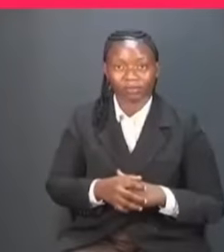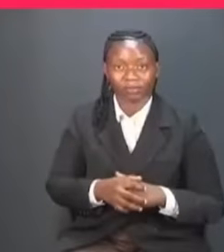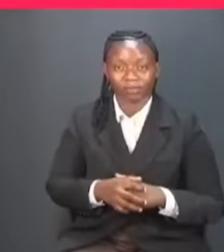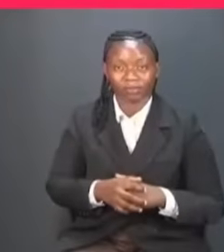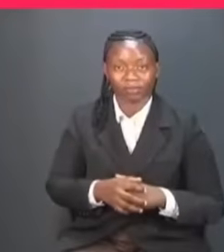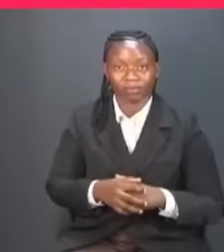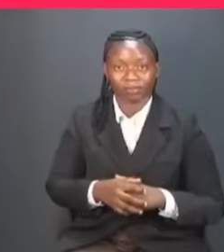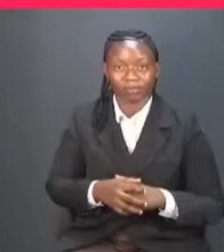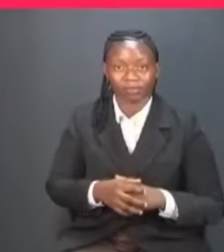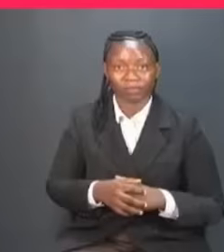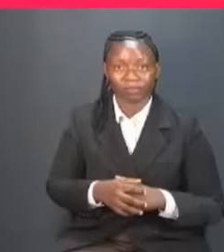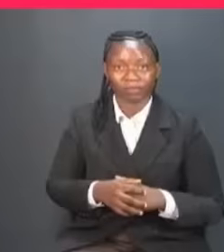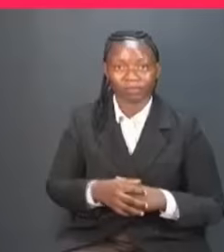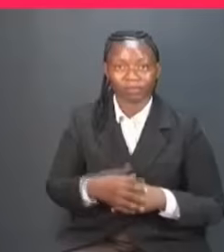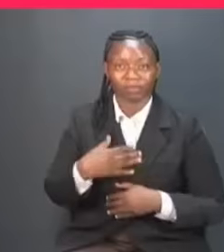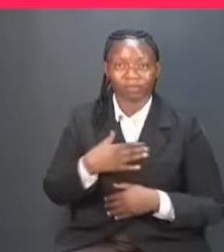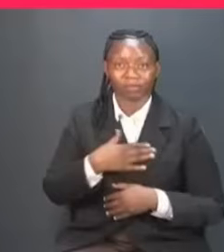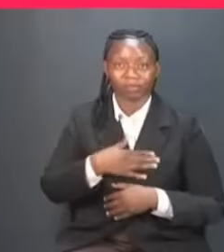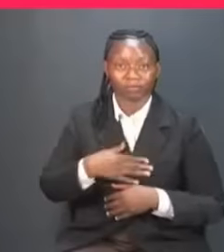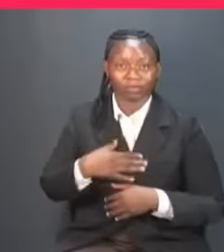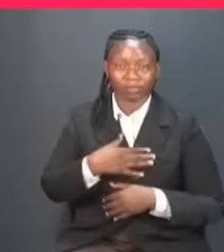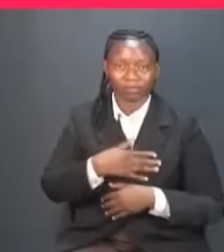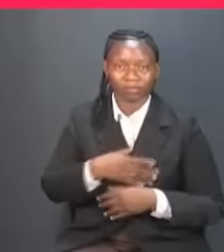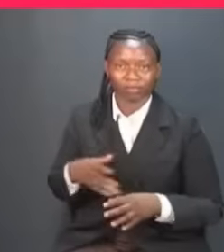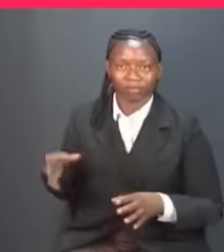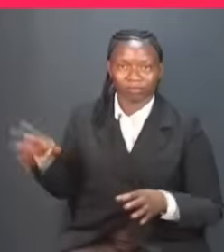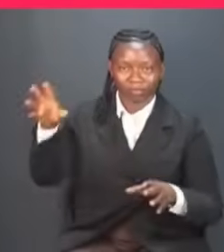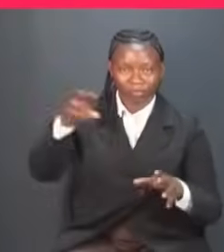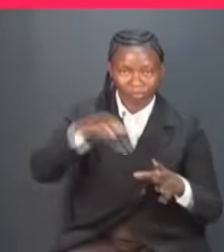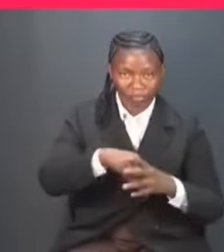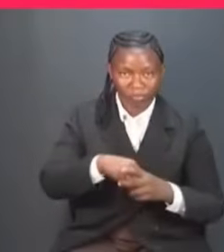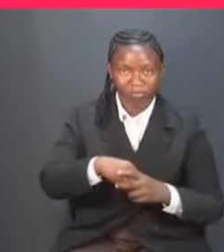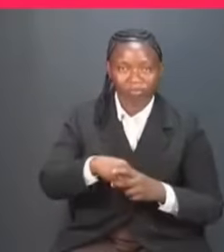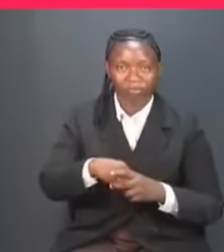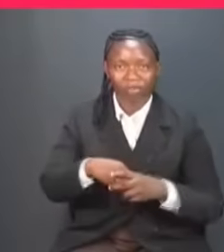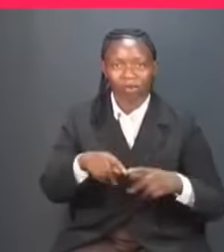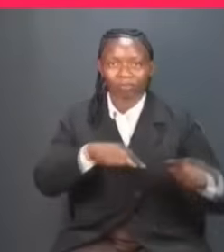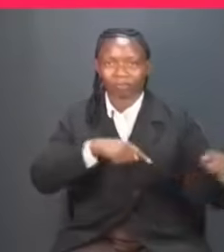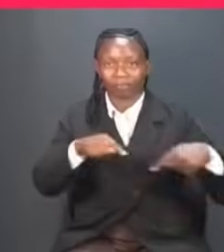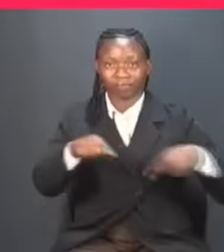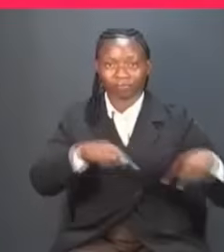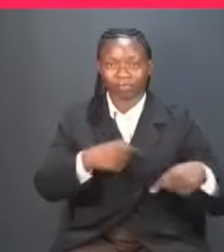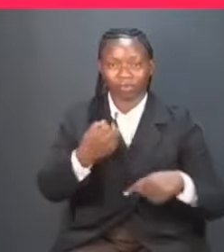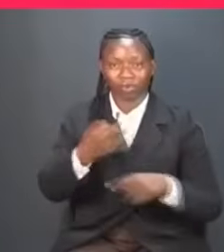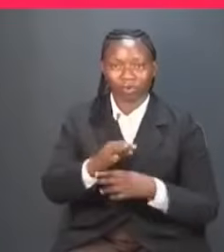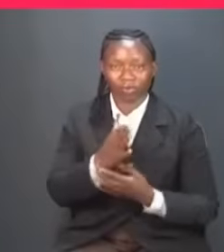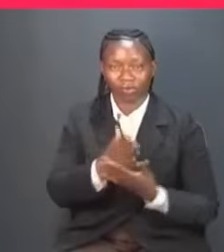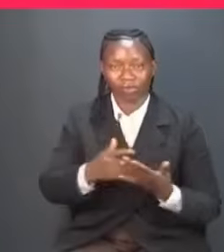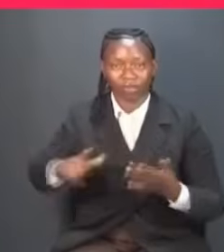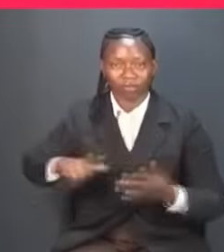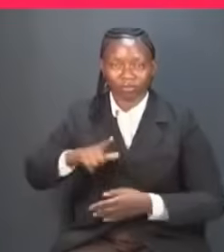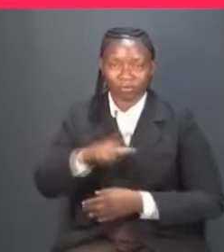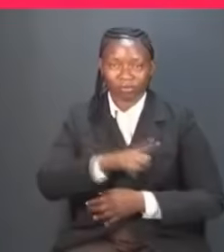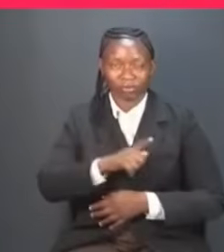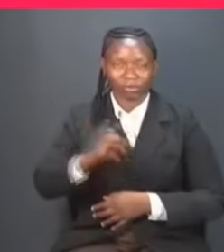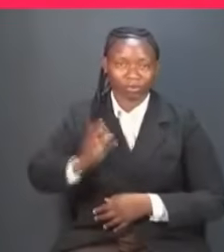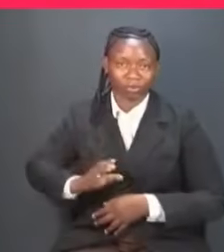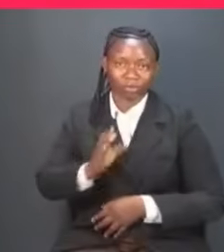please enjoined to participate in the deliberation of the Subsidiary Legislation Committee.